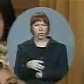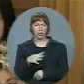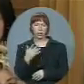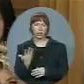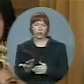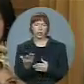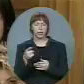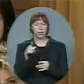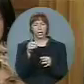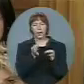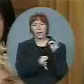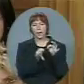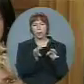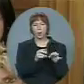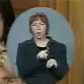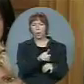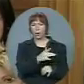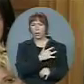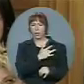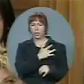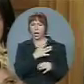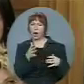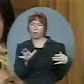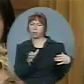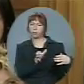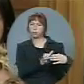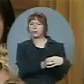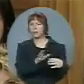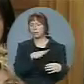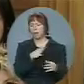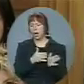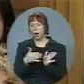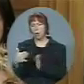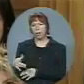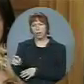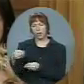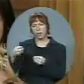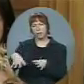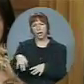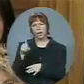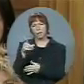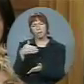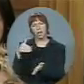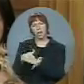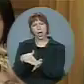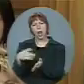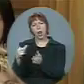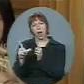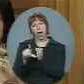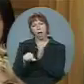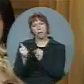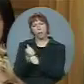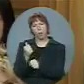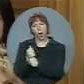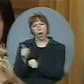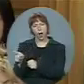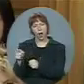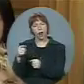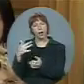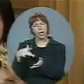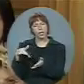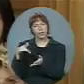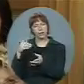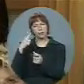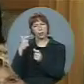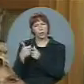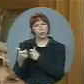sectors. His government is doing absolutely nothing to help Canadian workers. If the Prime Minister doesn't share his